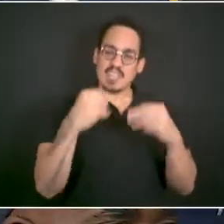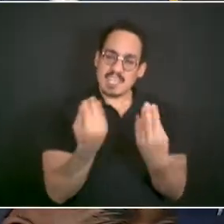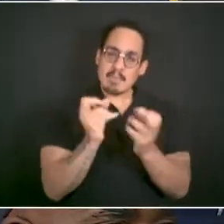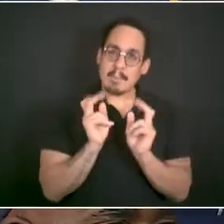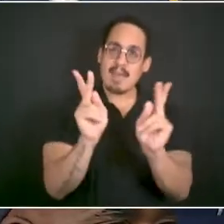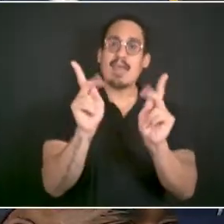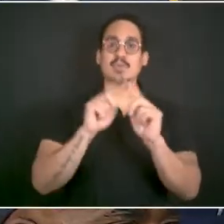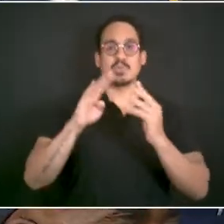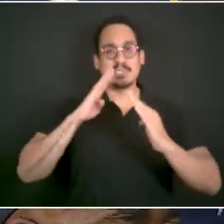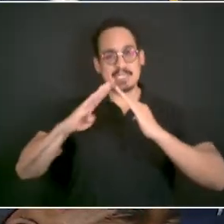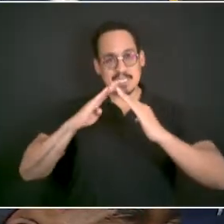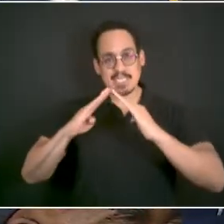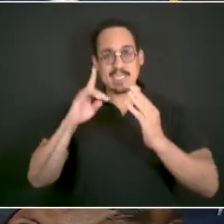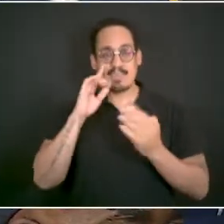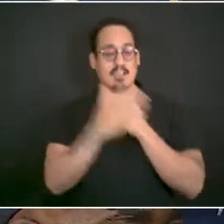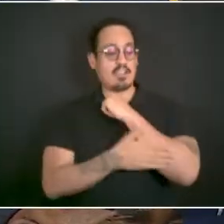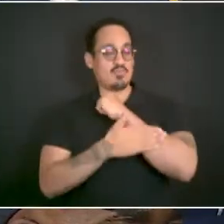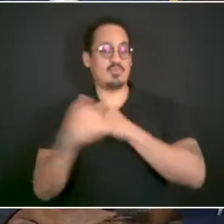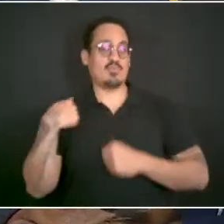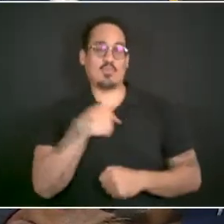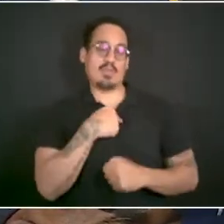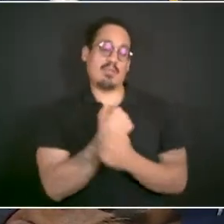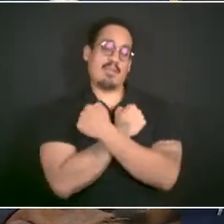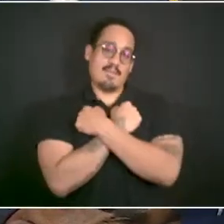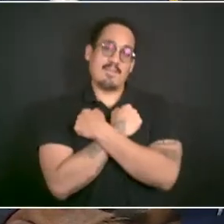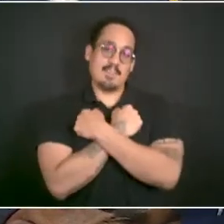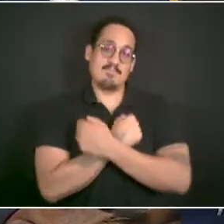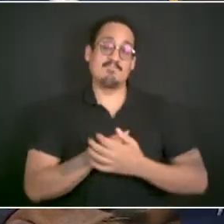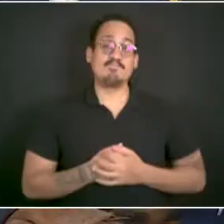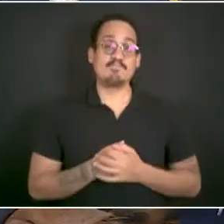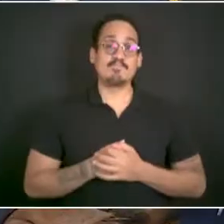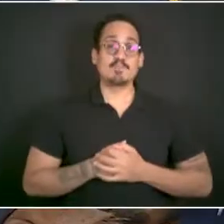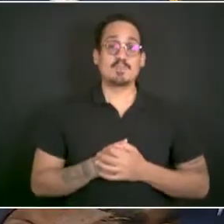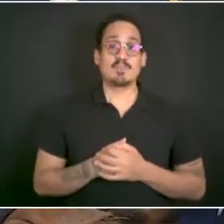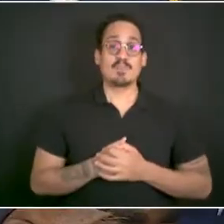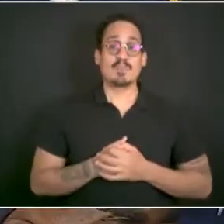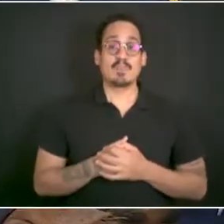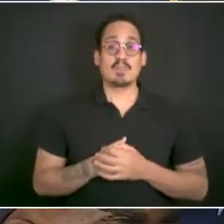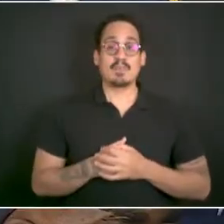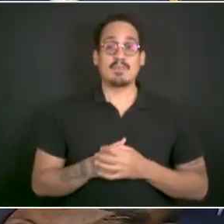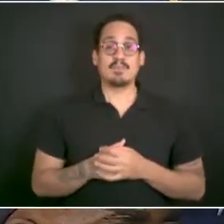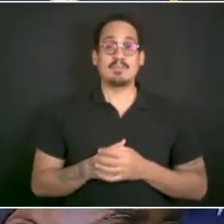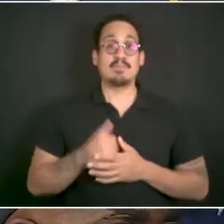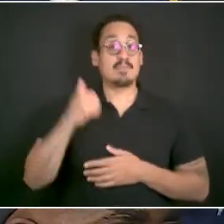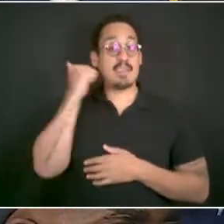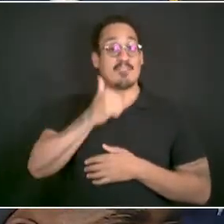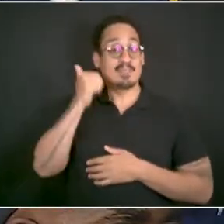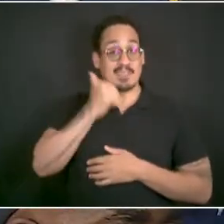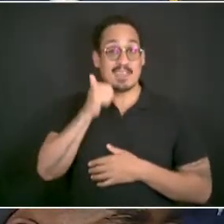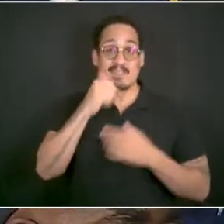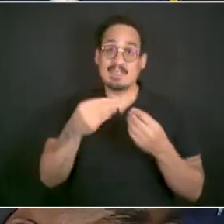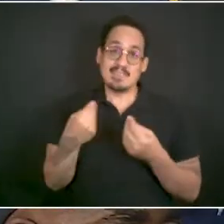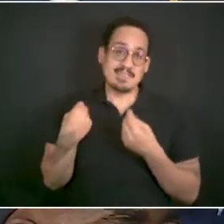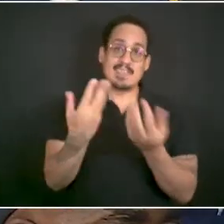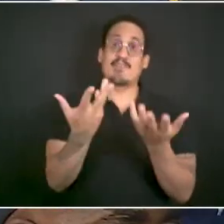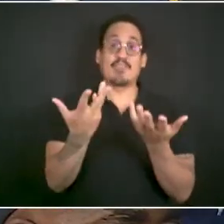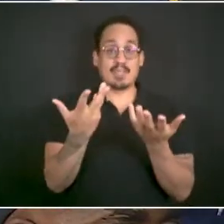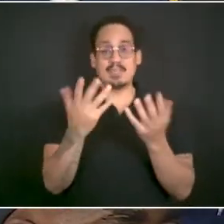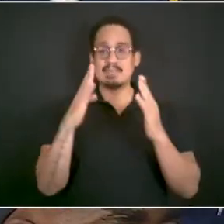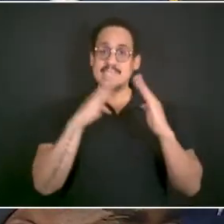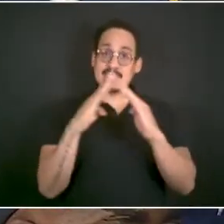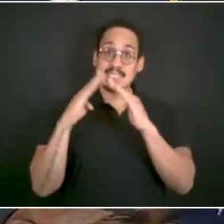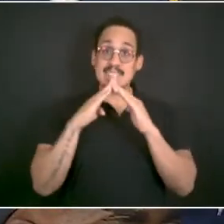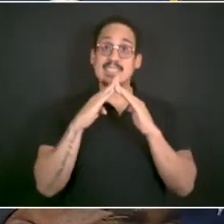that he loves. And every day delivering for our city, safer, more affordable city.